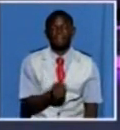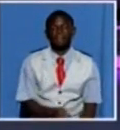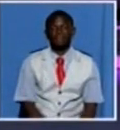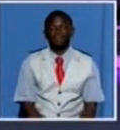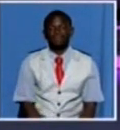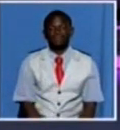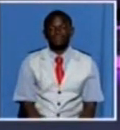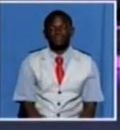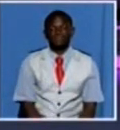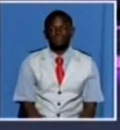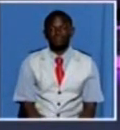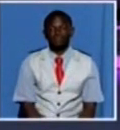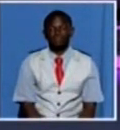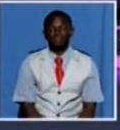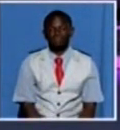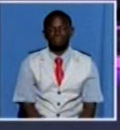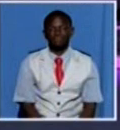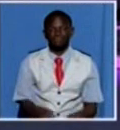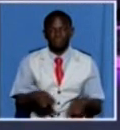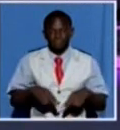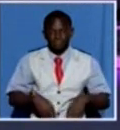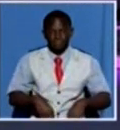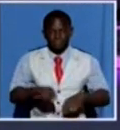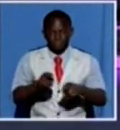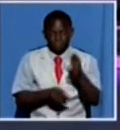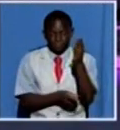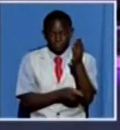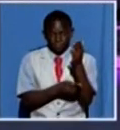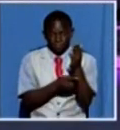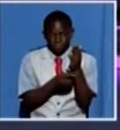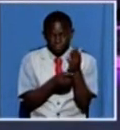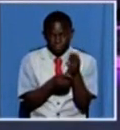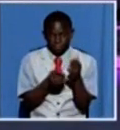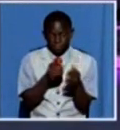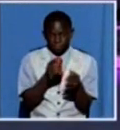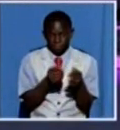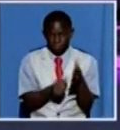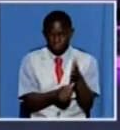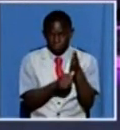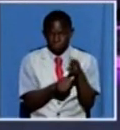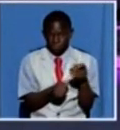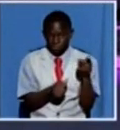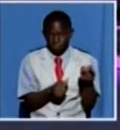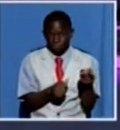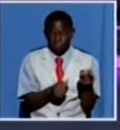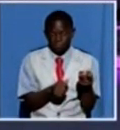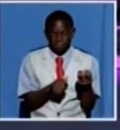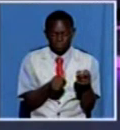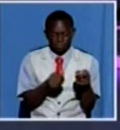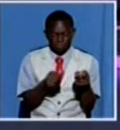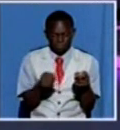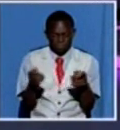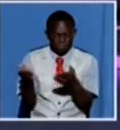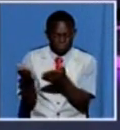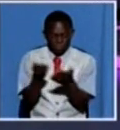The company that road development engaged submitted engineering designs that for us to do a toll plaza on